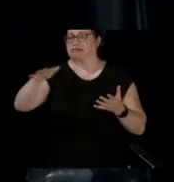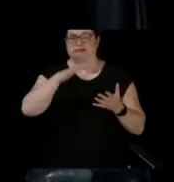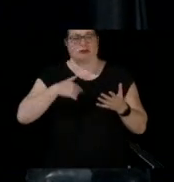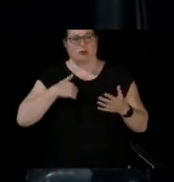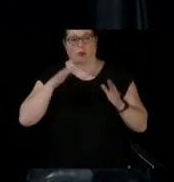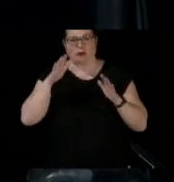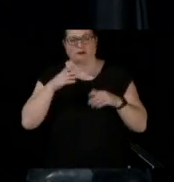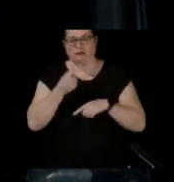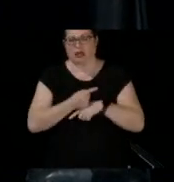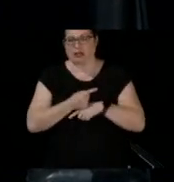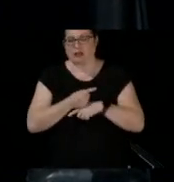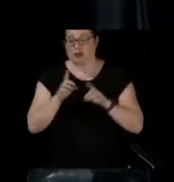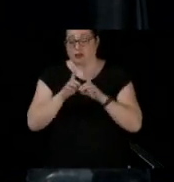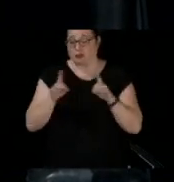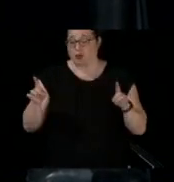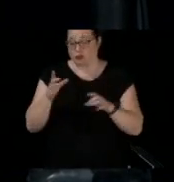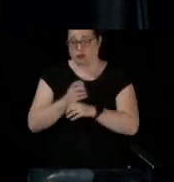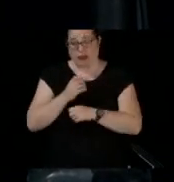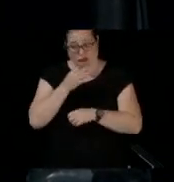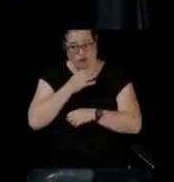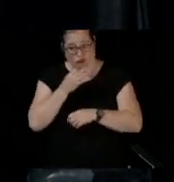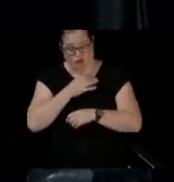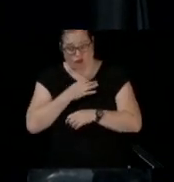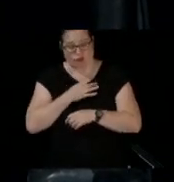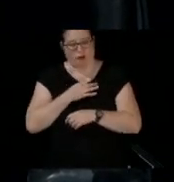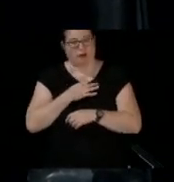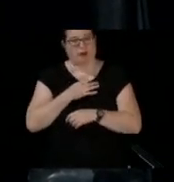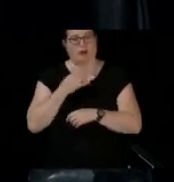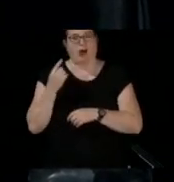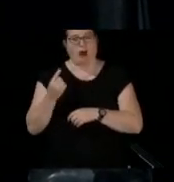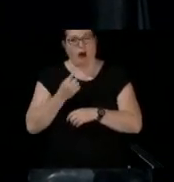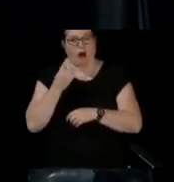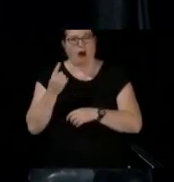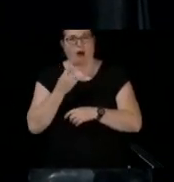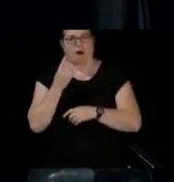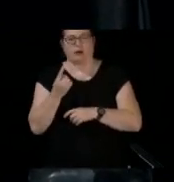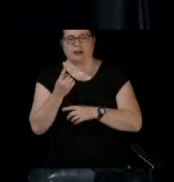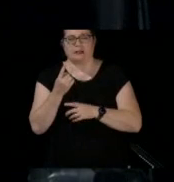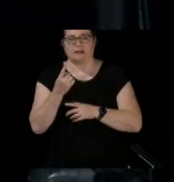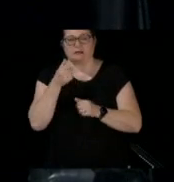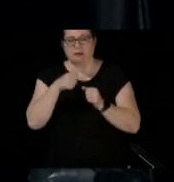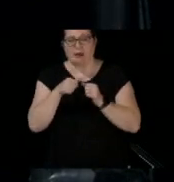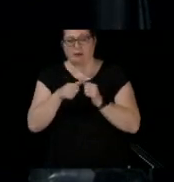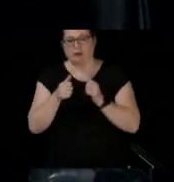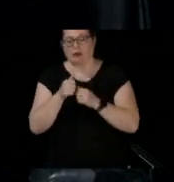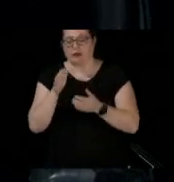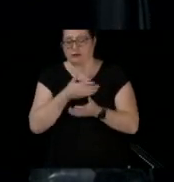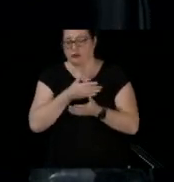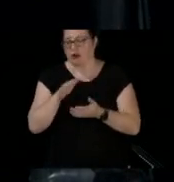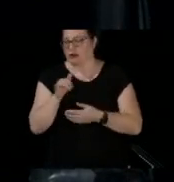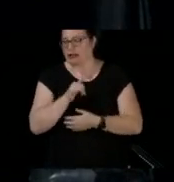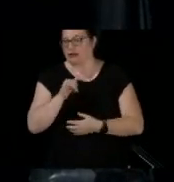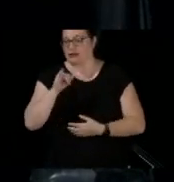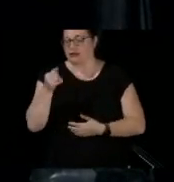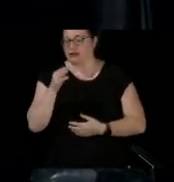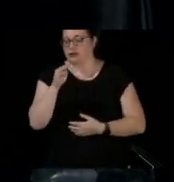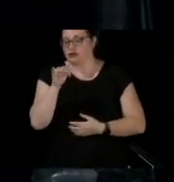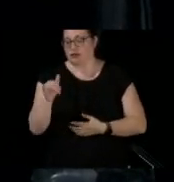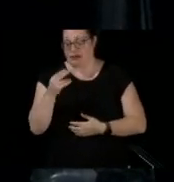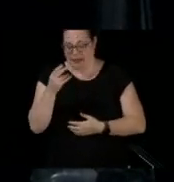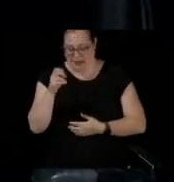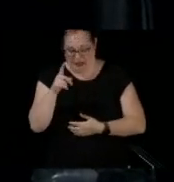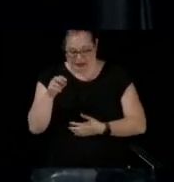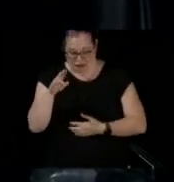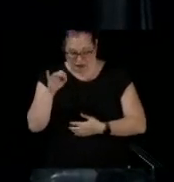The diplomas you receive in just a few minutes will be forever imbued with the sonic resonance of performances like Jimi Hendrix's first